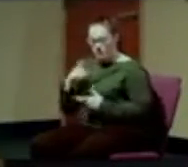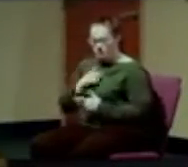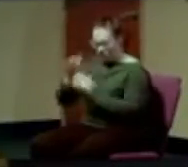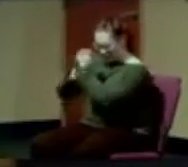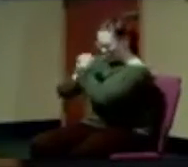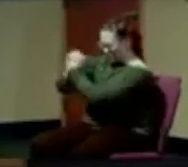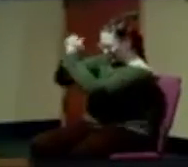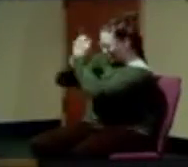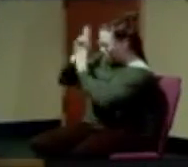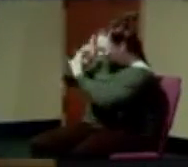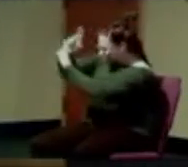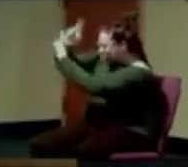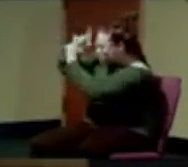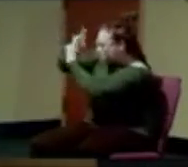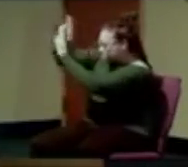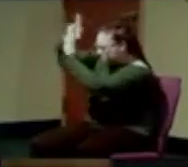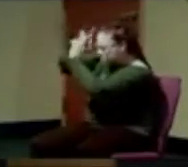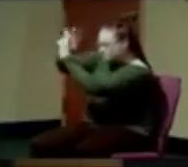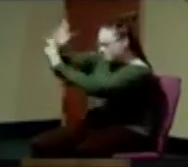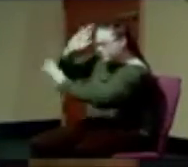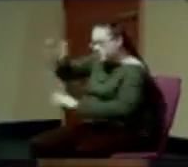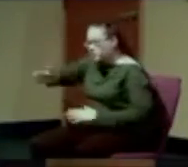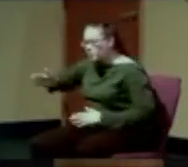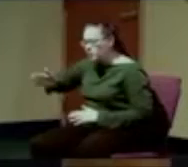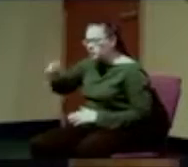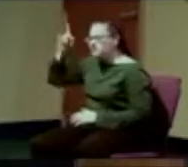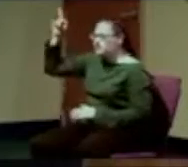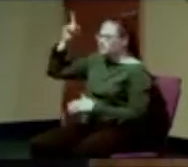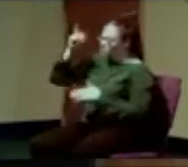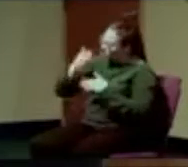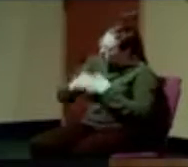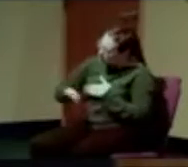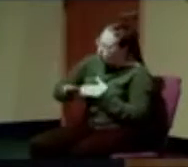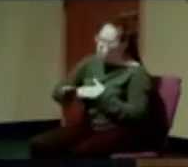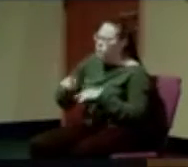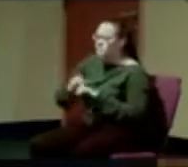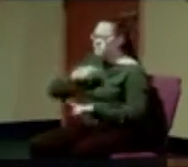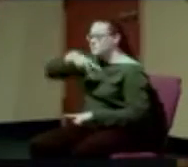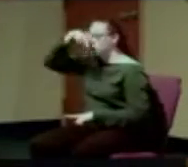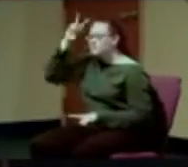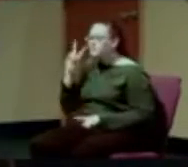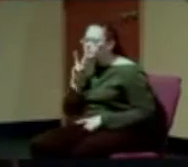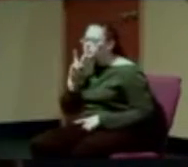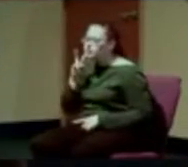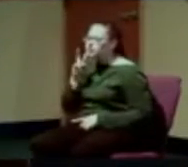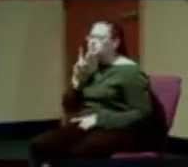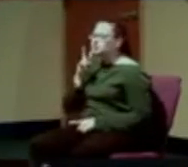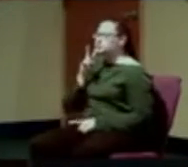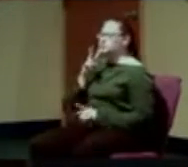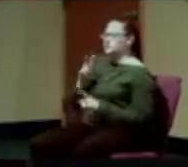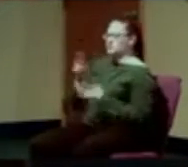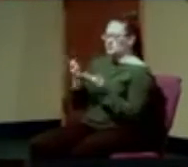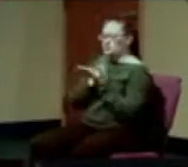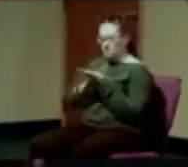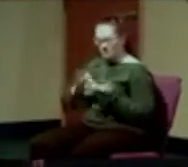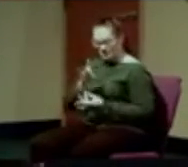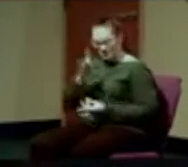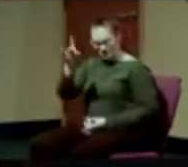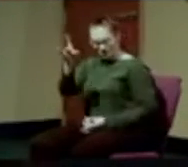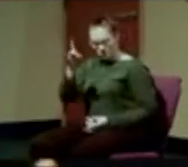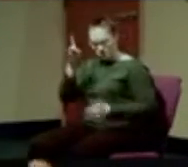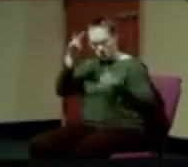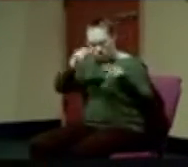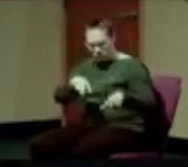him. So when the Bible tells me he came into this world born of a virgin, that the Holy Spirit overshadowed Mary, I have no option but